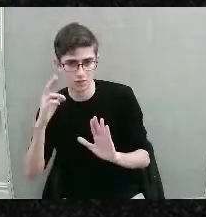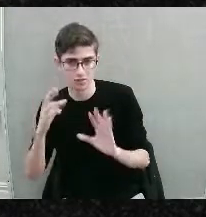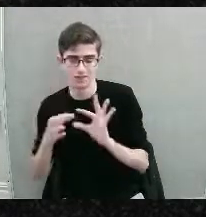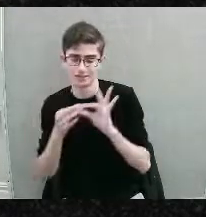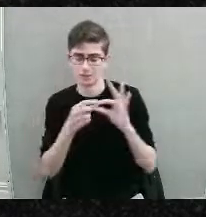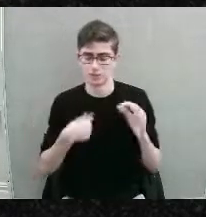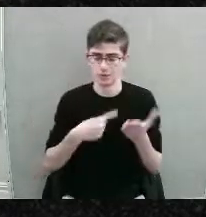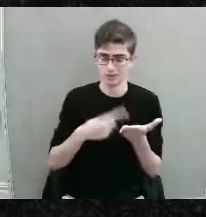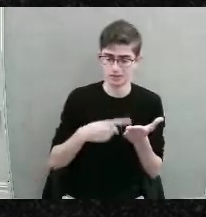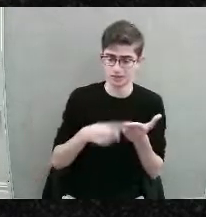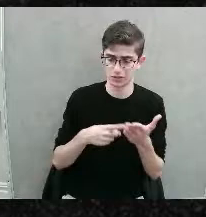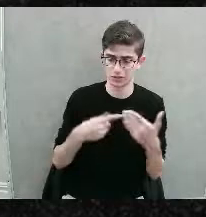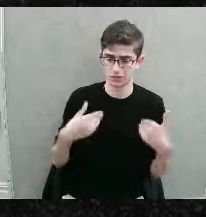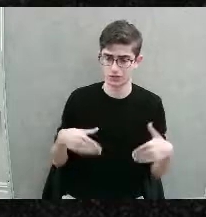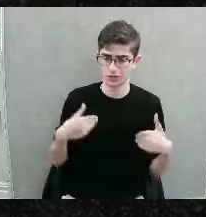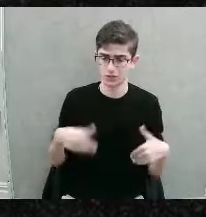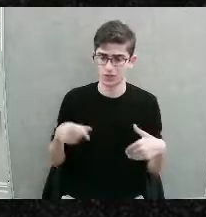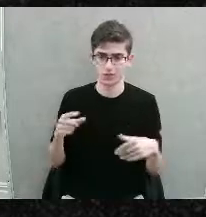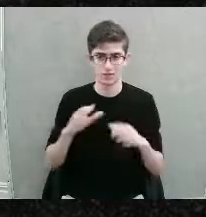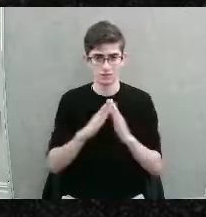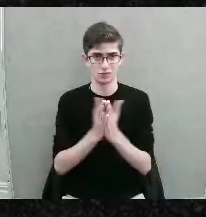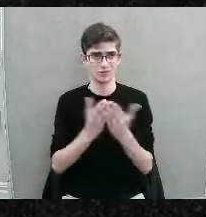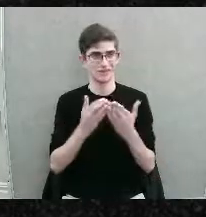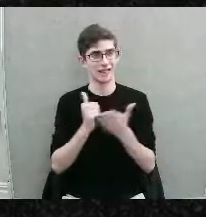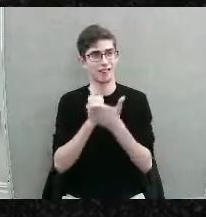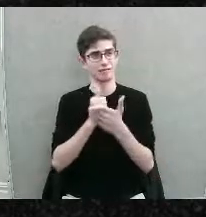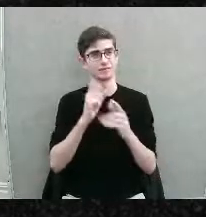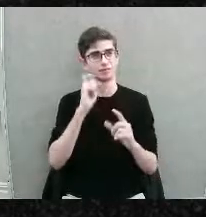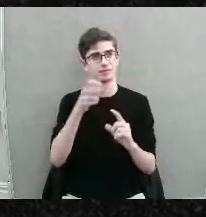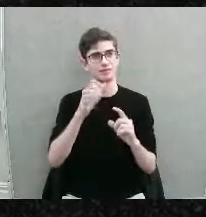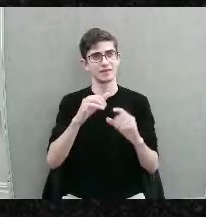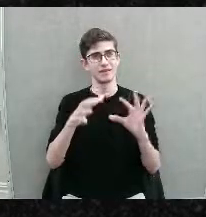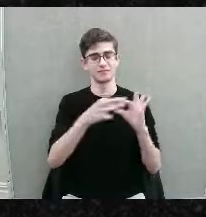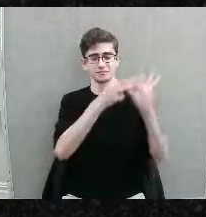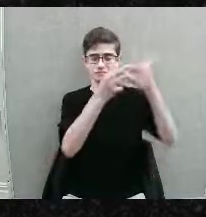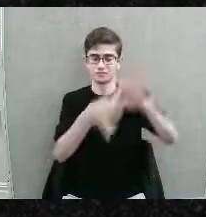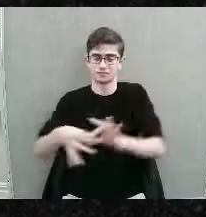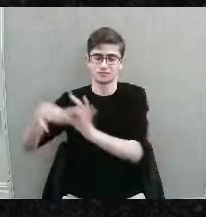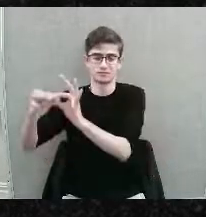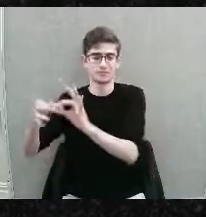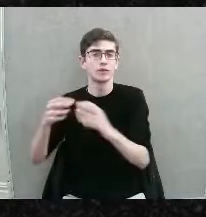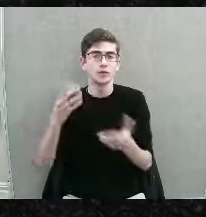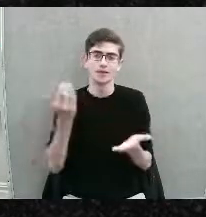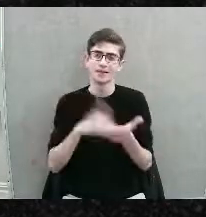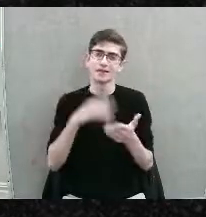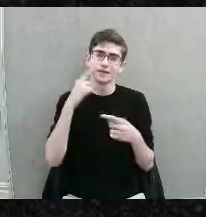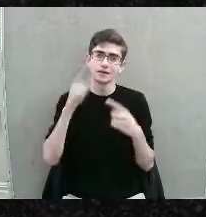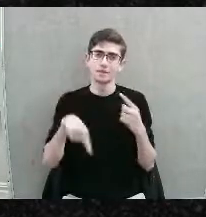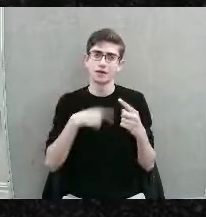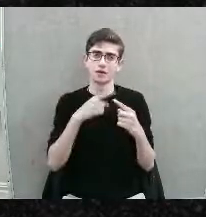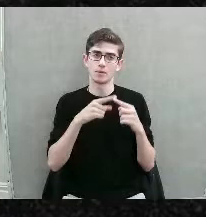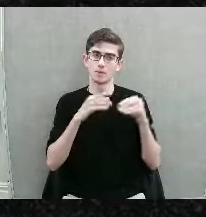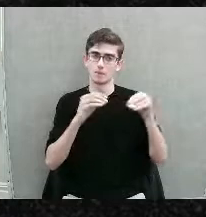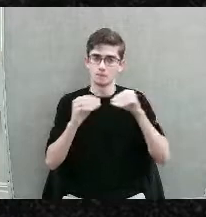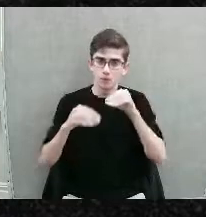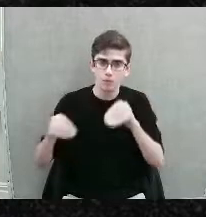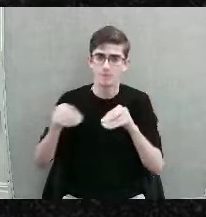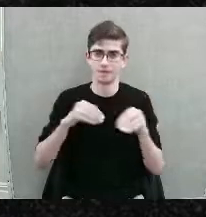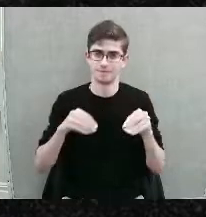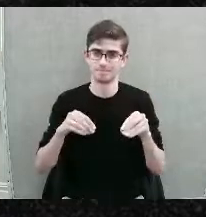conversations, that's one of the things that this book can contribute, right? So in a sense, looking at the movement, right, the